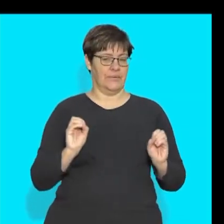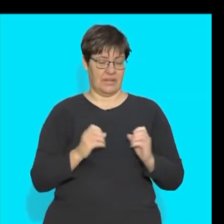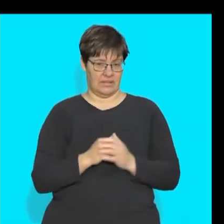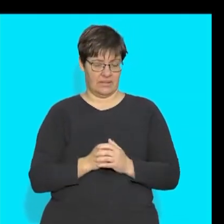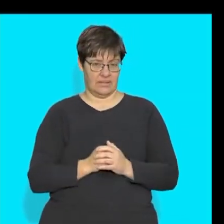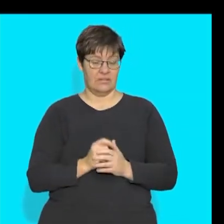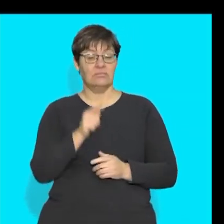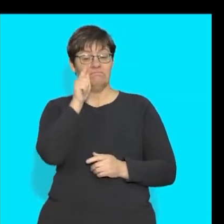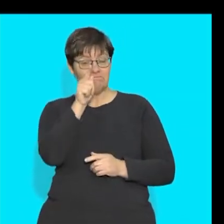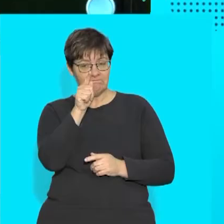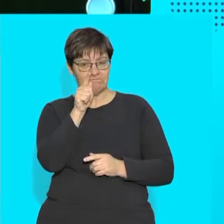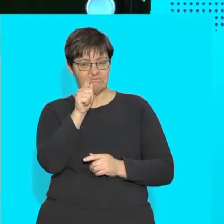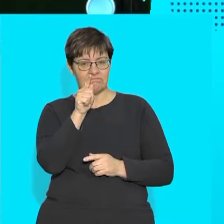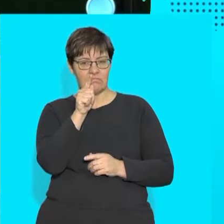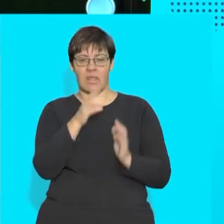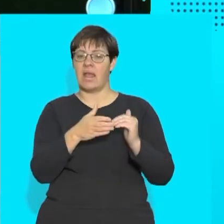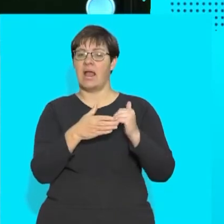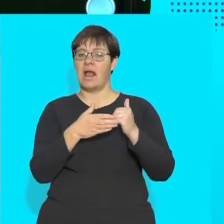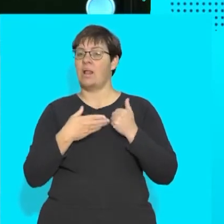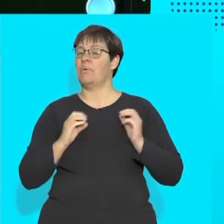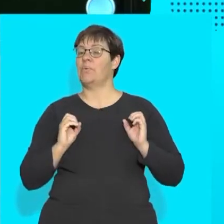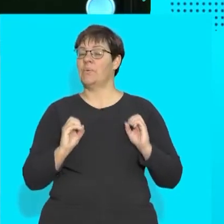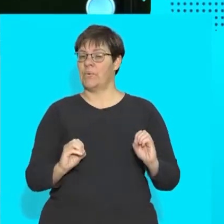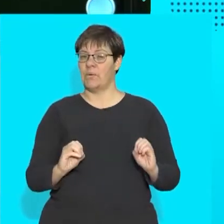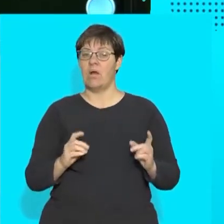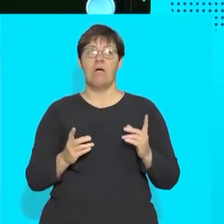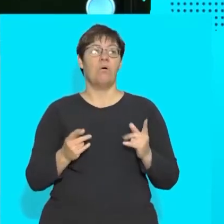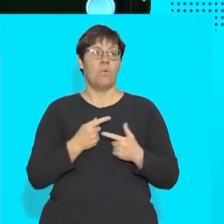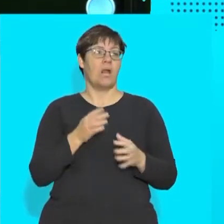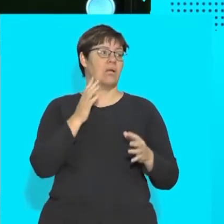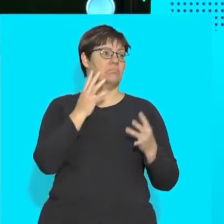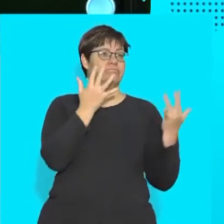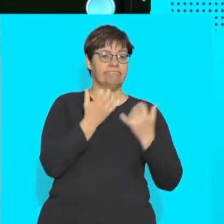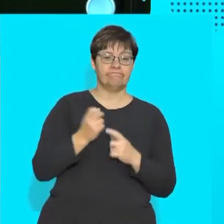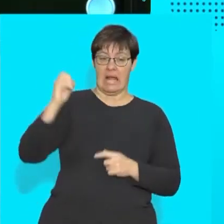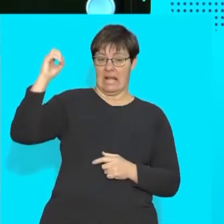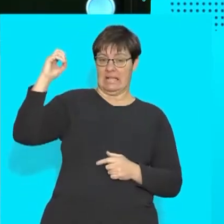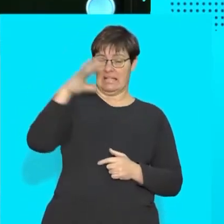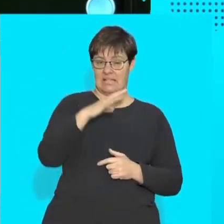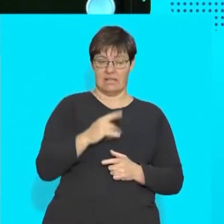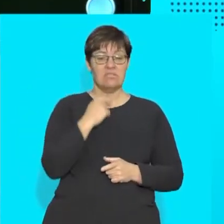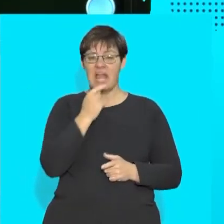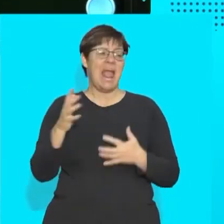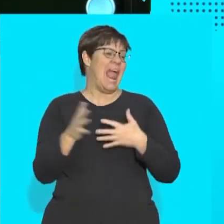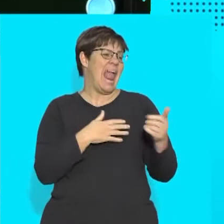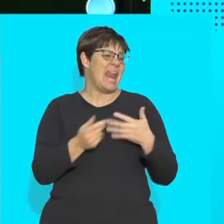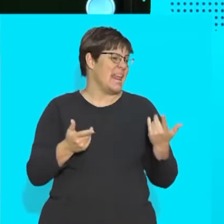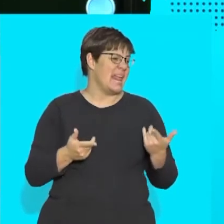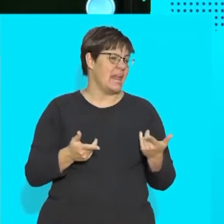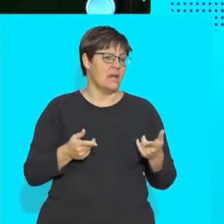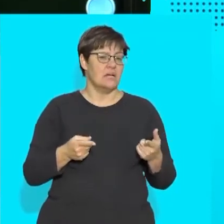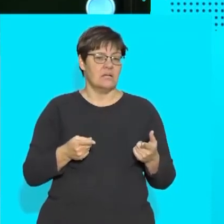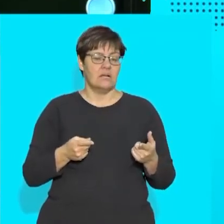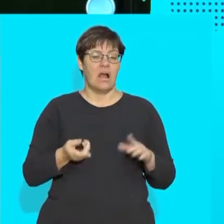So these equations don't help us with intensity, okay? So they're not going to tell us anything